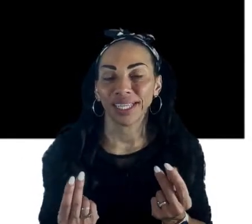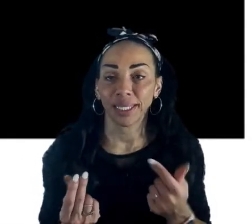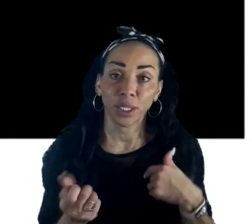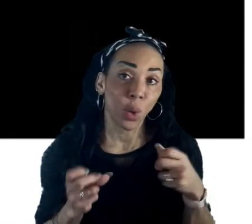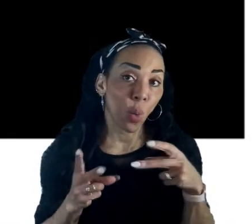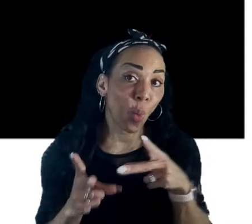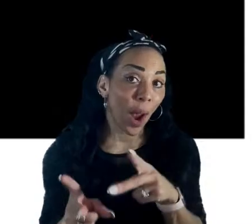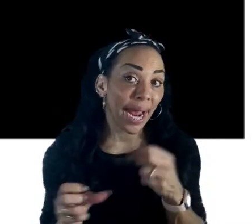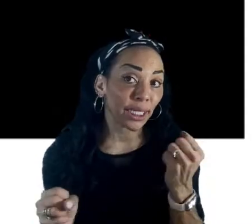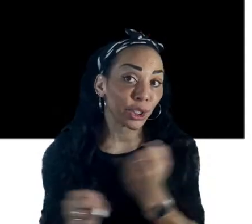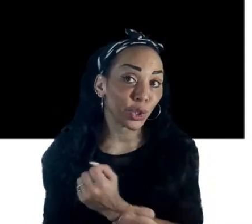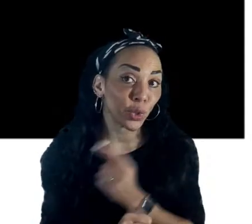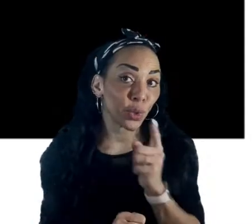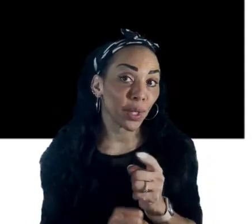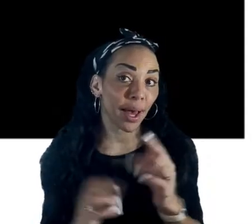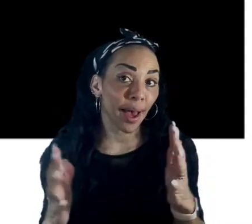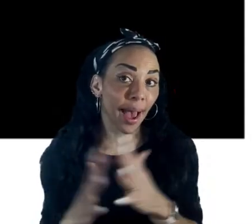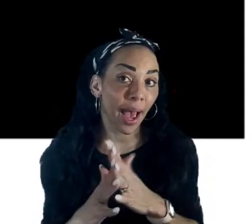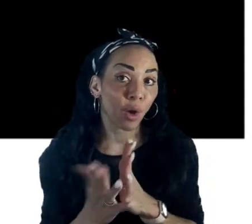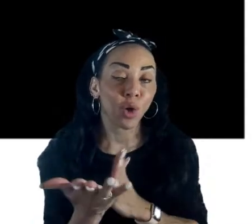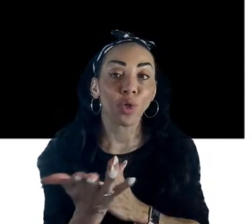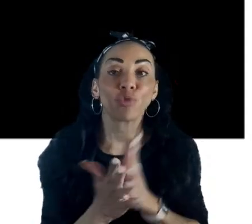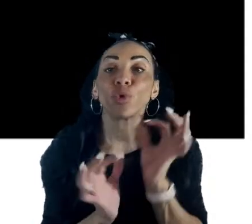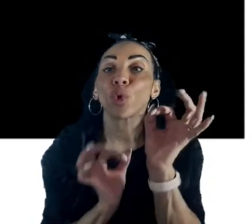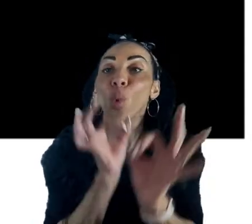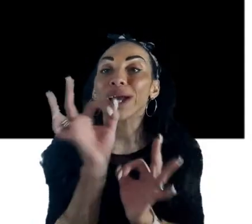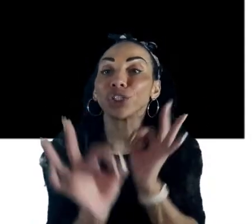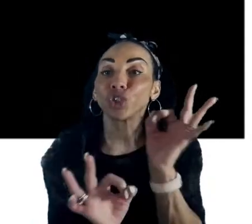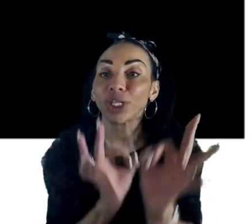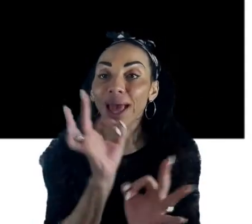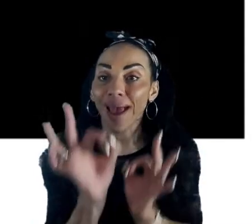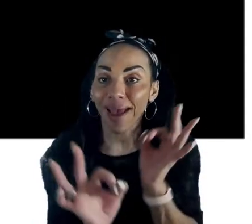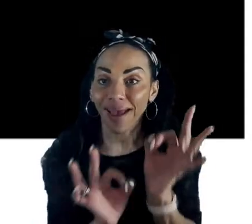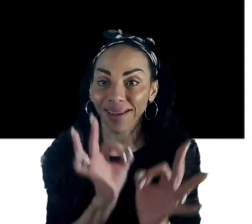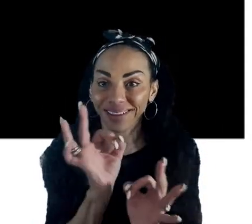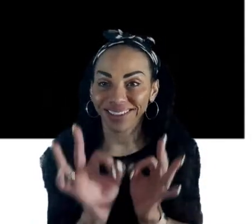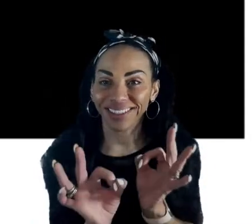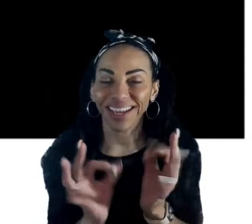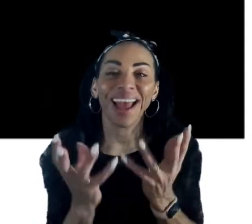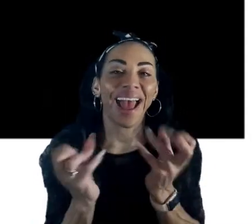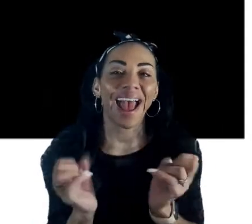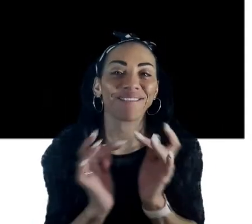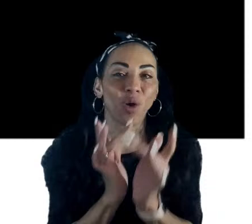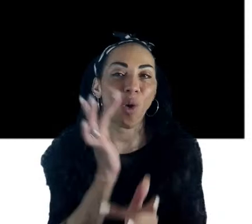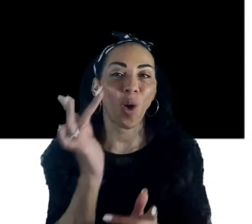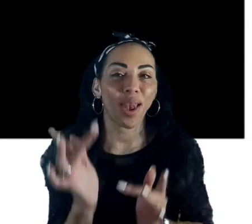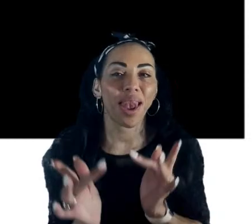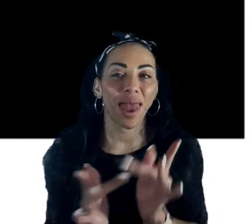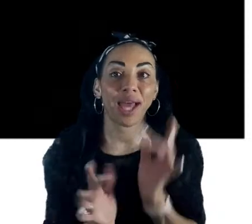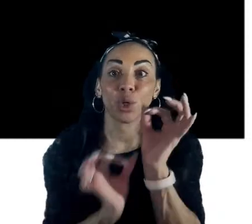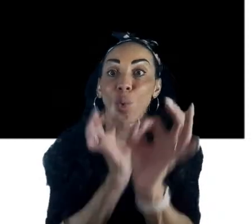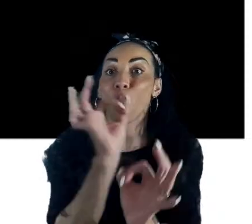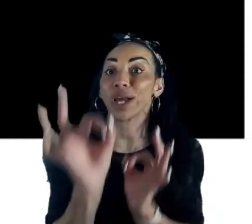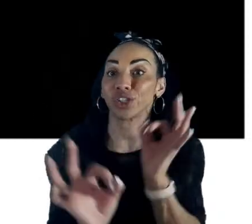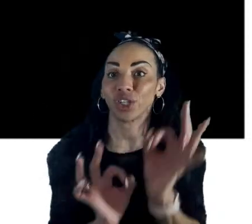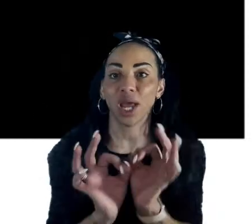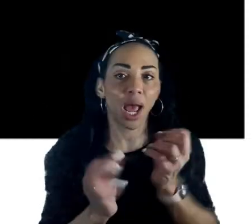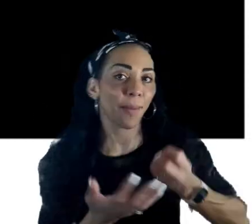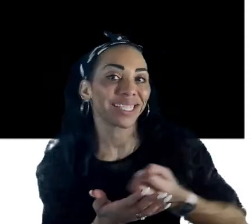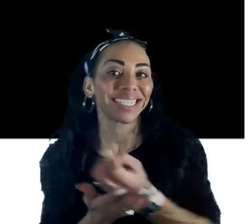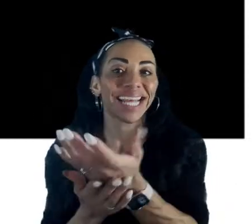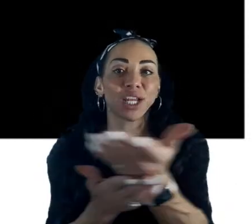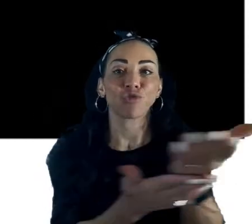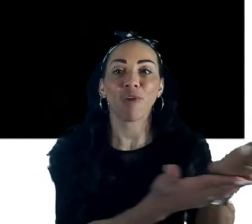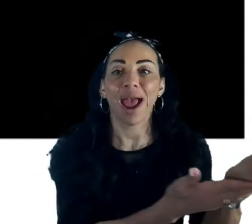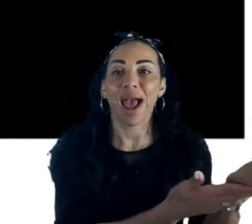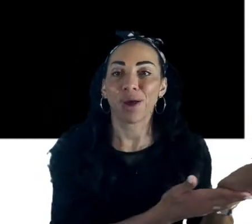through a questionnaire. So I've had this sort of online questionnaire that I've been sending around to people.